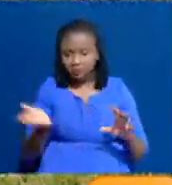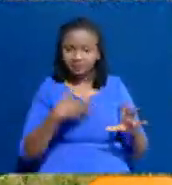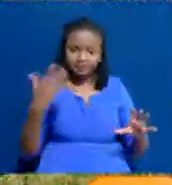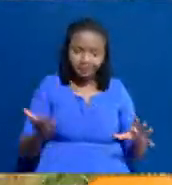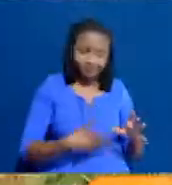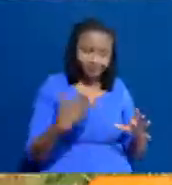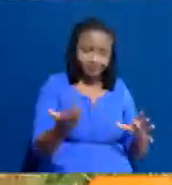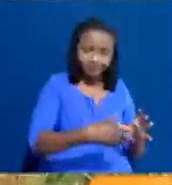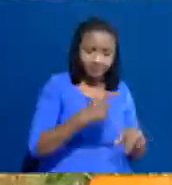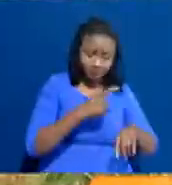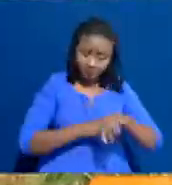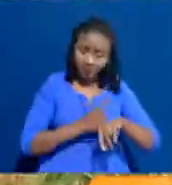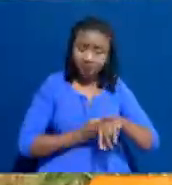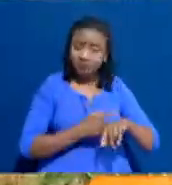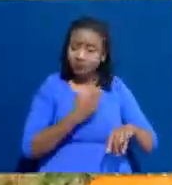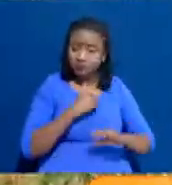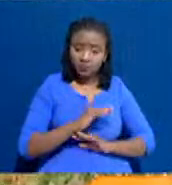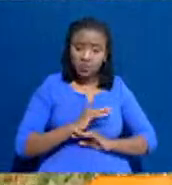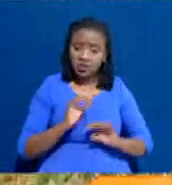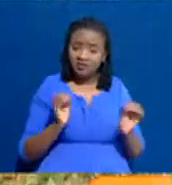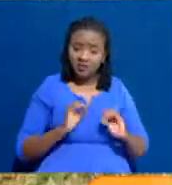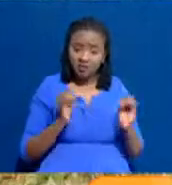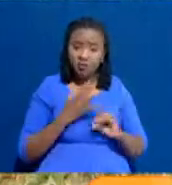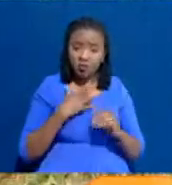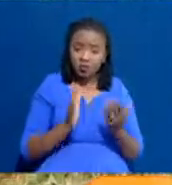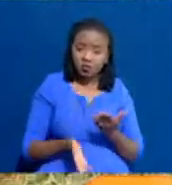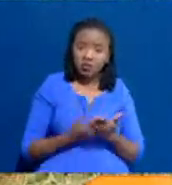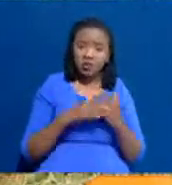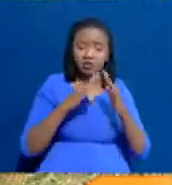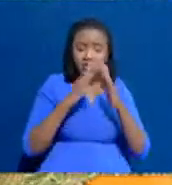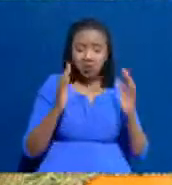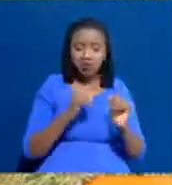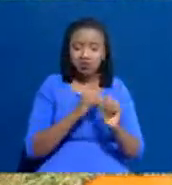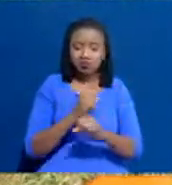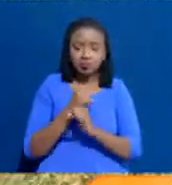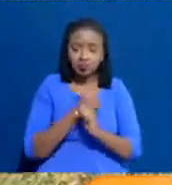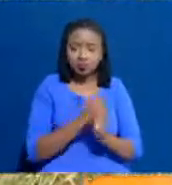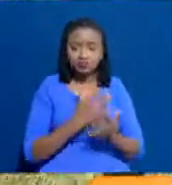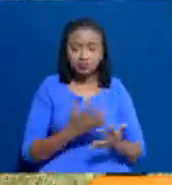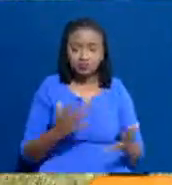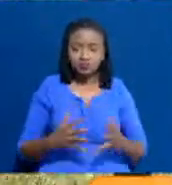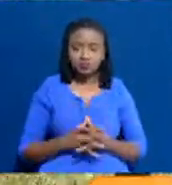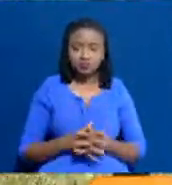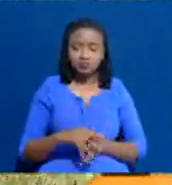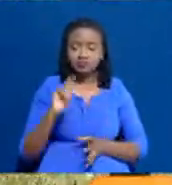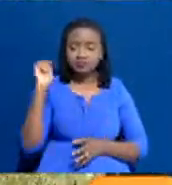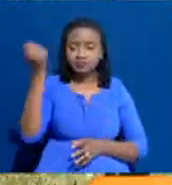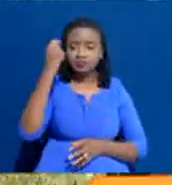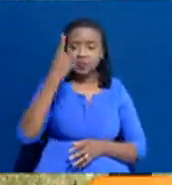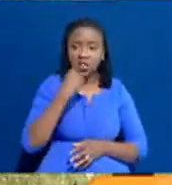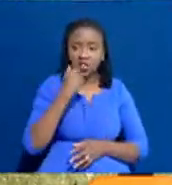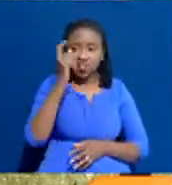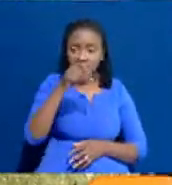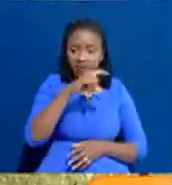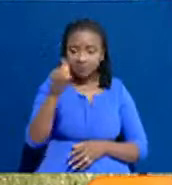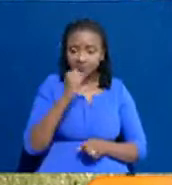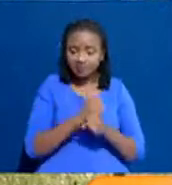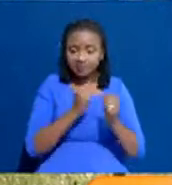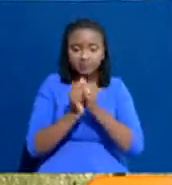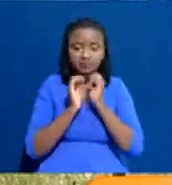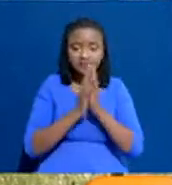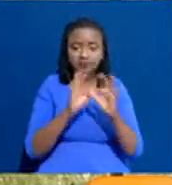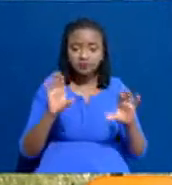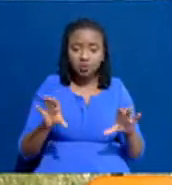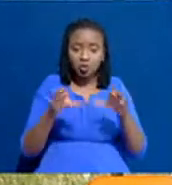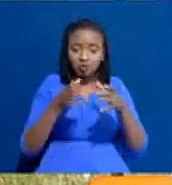is a race against time to secure their homes and livelihoods. The Kenya Red Cross Society has been engaging communities living on